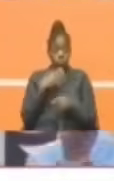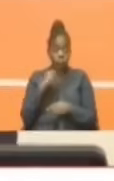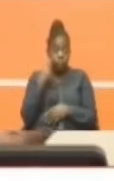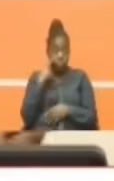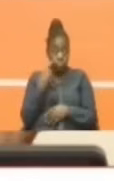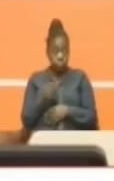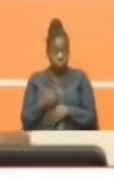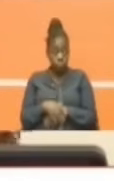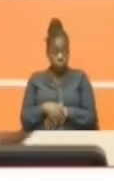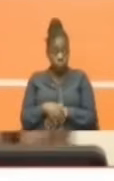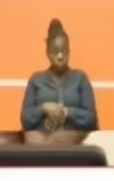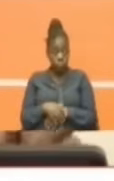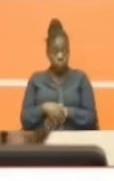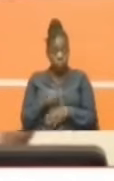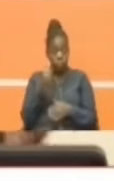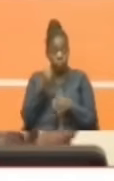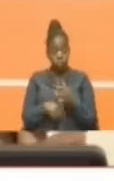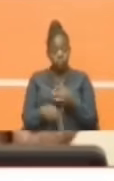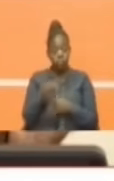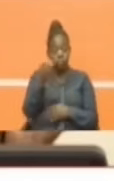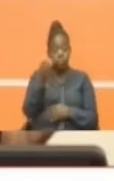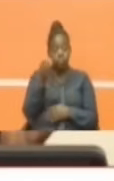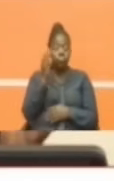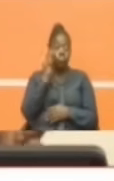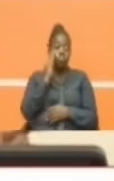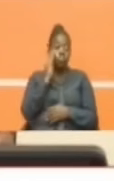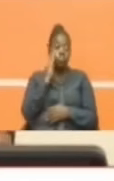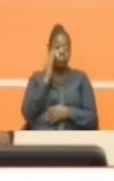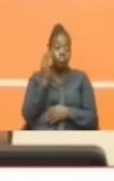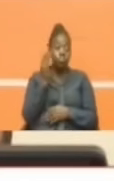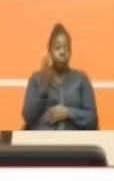etunulwemu penalite y'emiliyoni 6 buli invoice